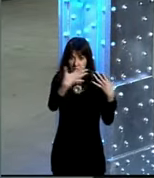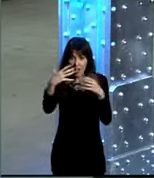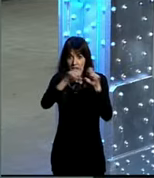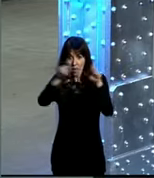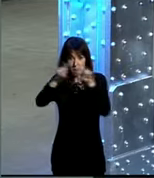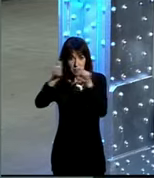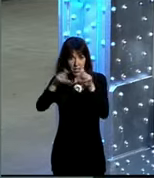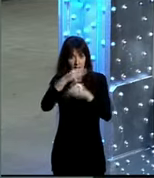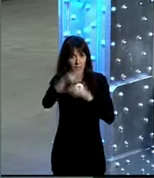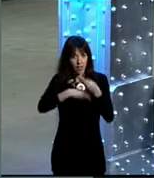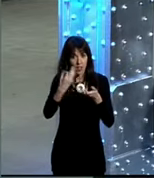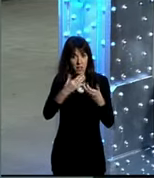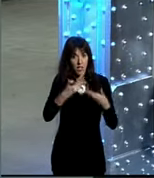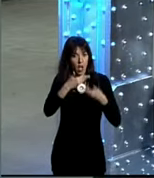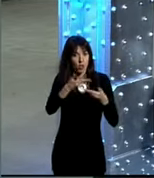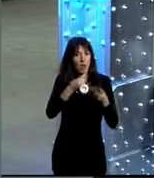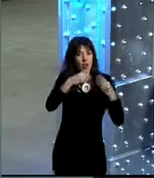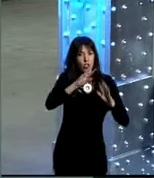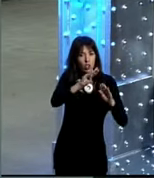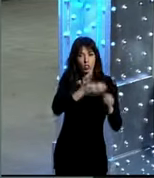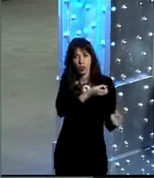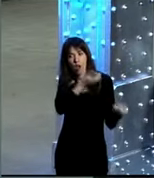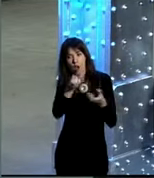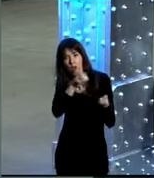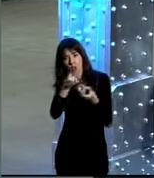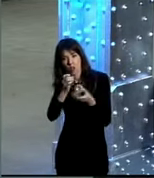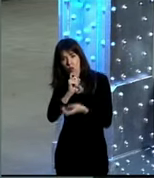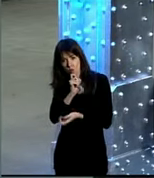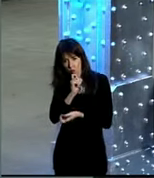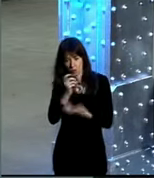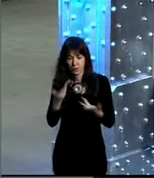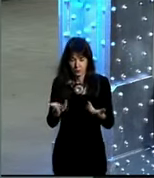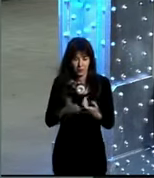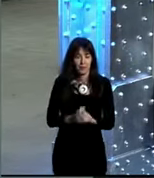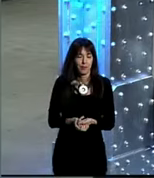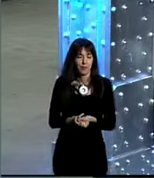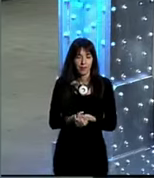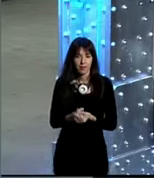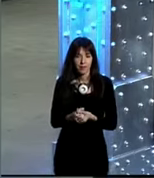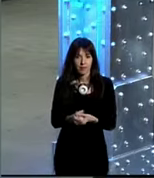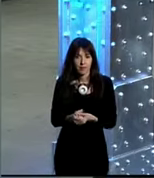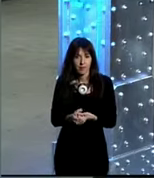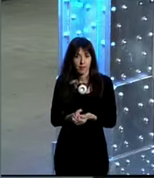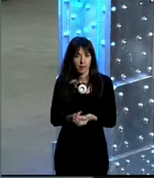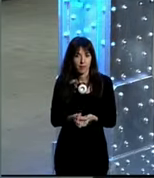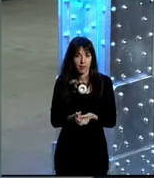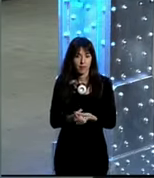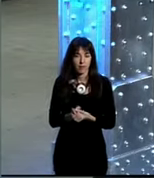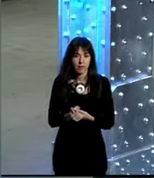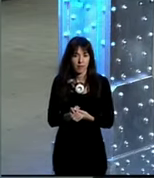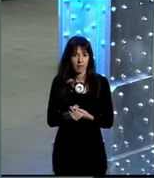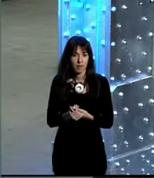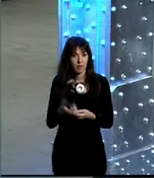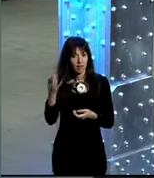competitors as well. So that was a bit of a challenging brief. Now, what we should do was create a campaign that